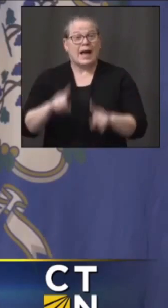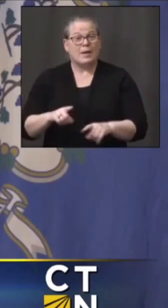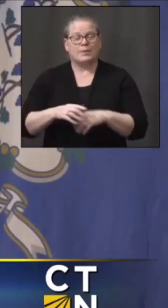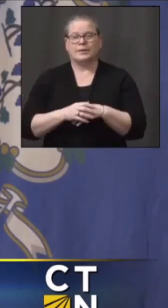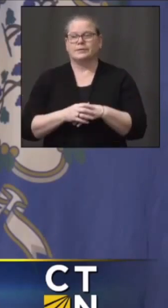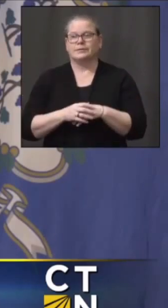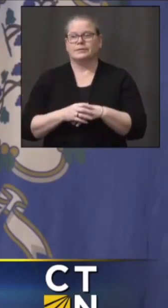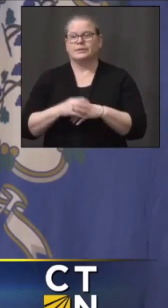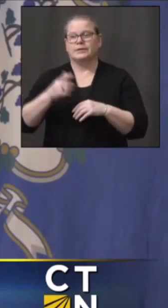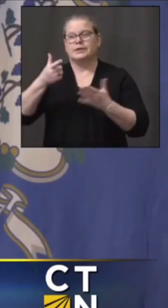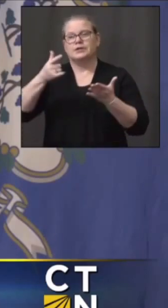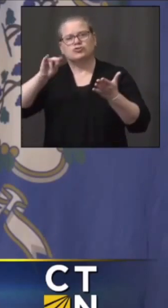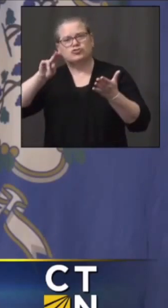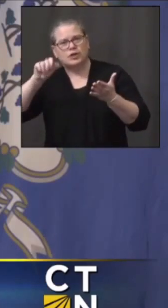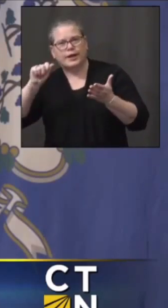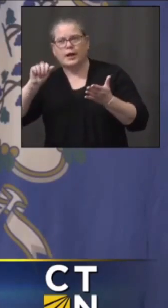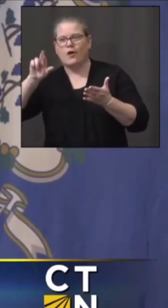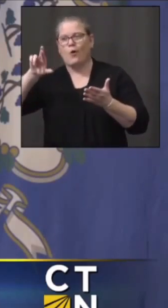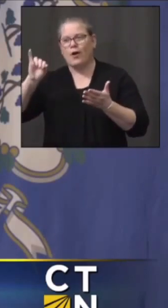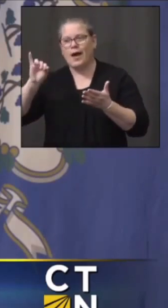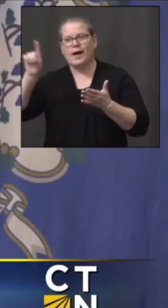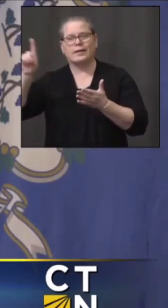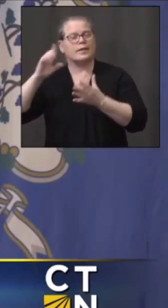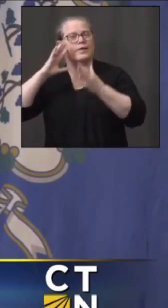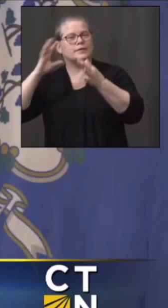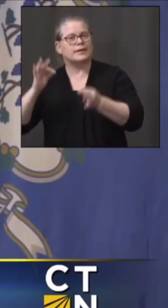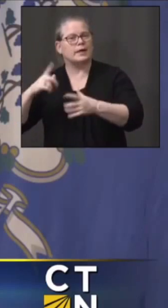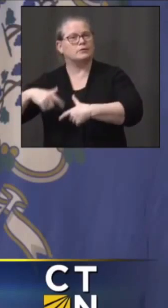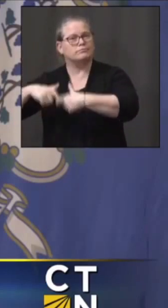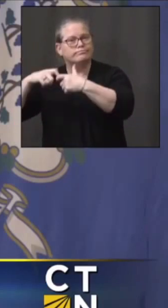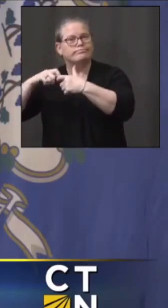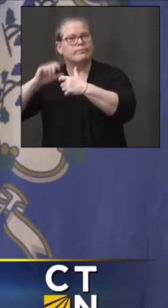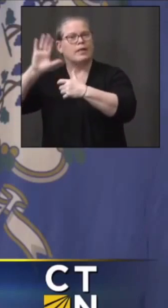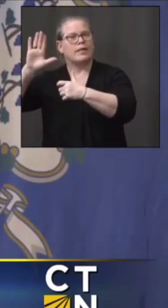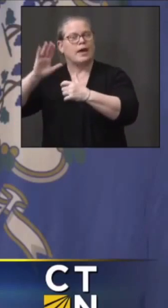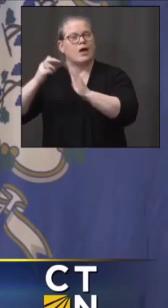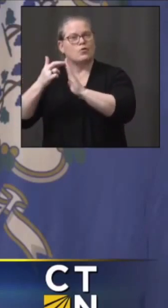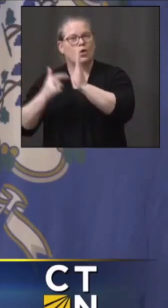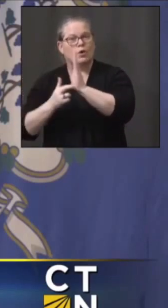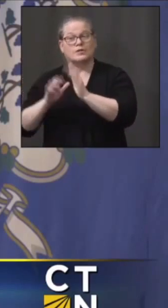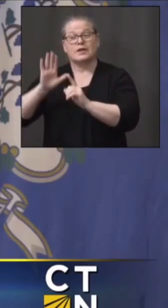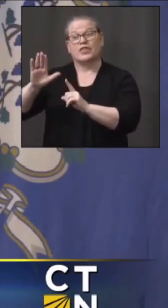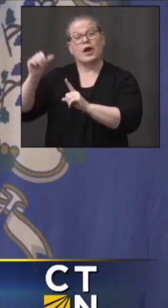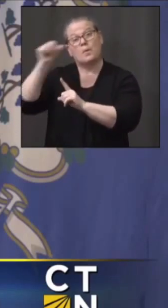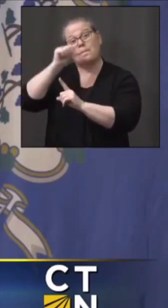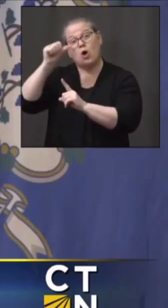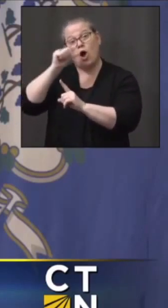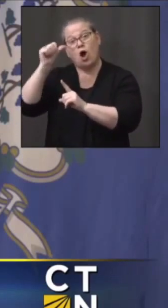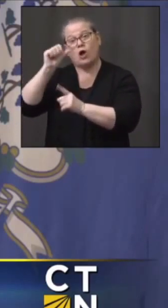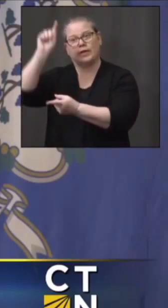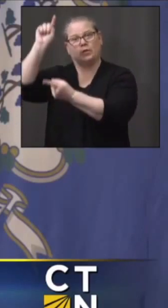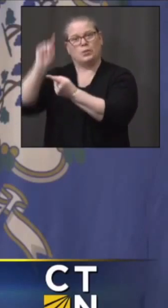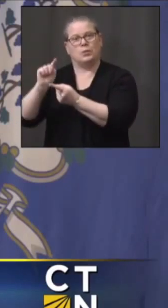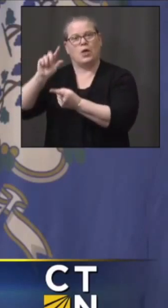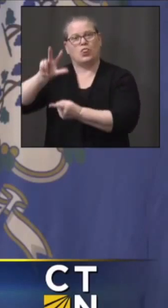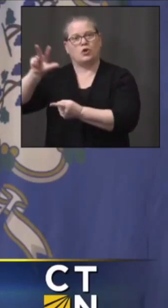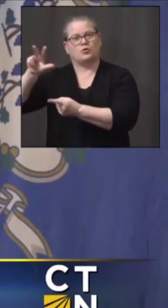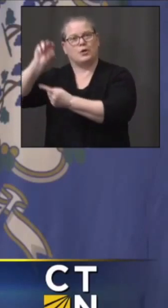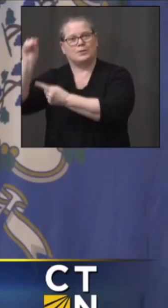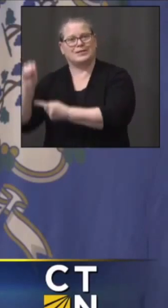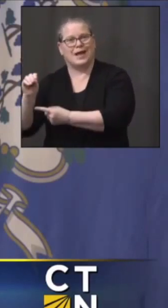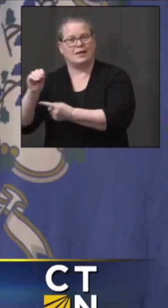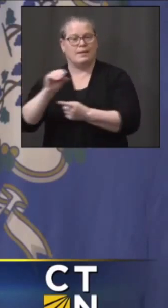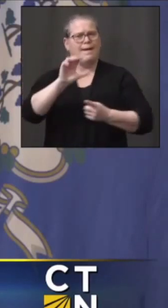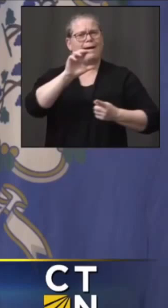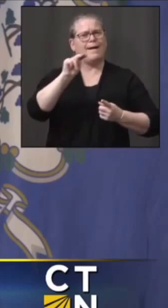Rhode Island is? Well, they brought their bar capacity down to 33%. We never opened our bars. I see